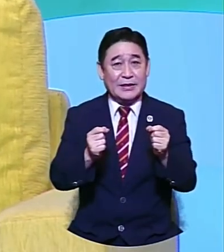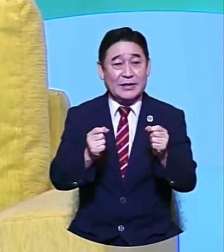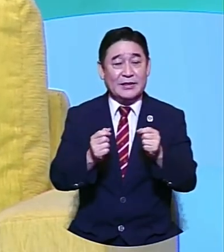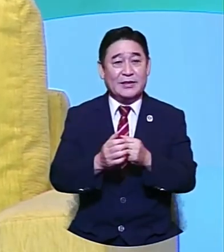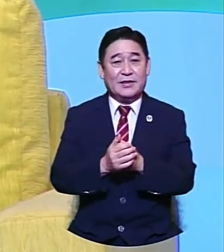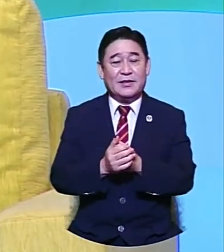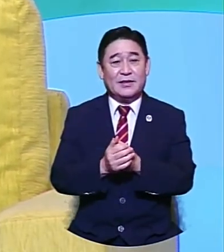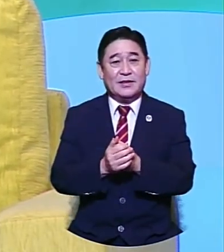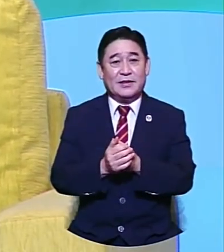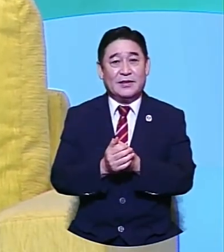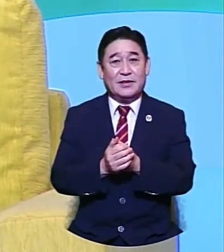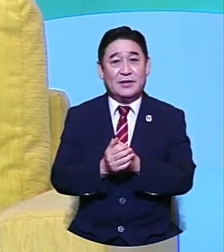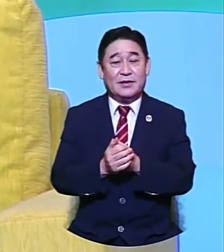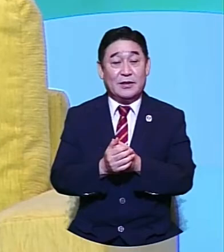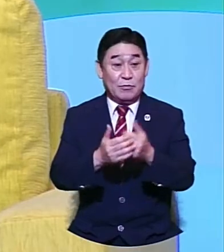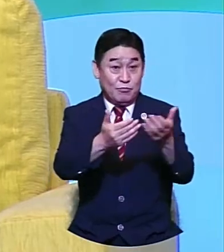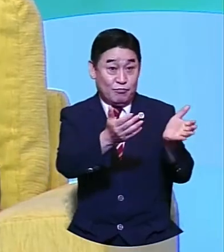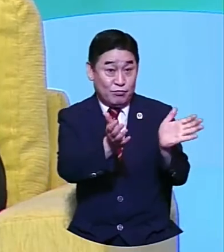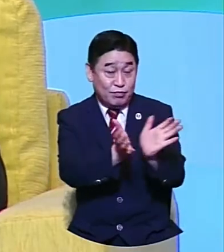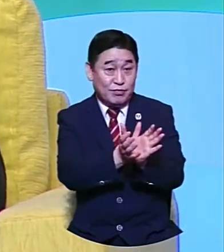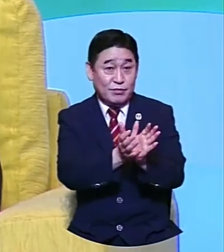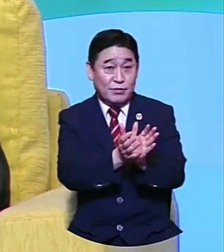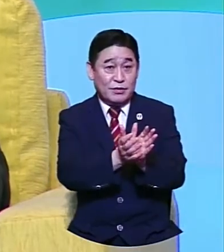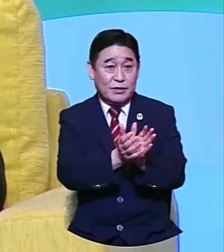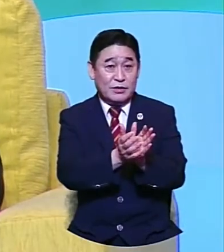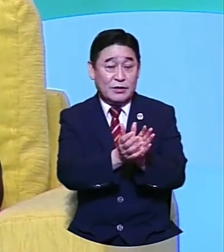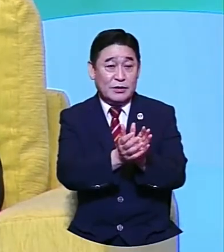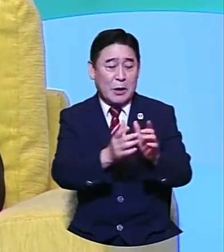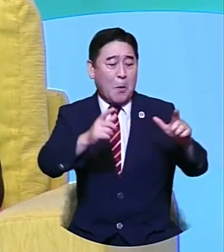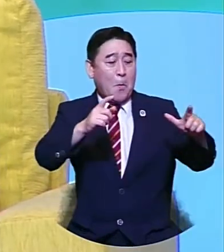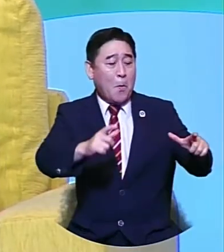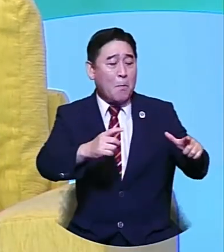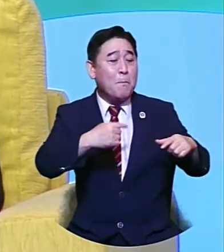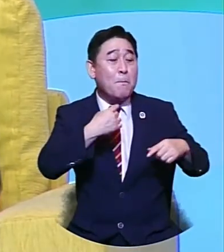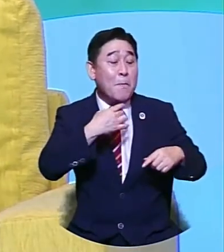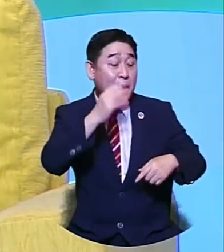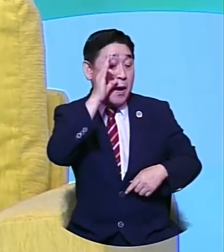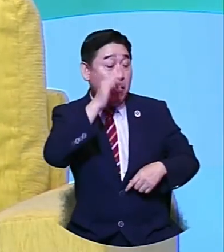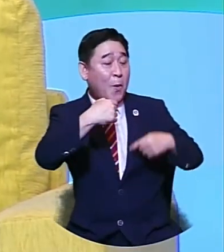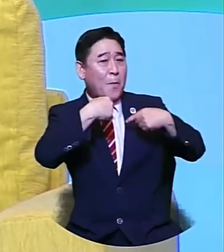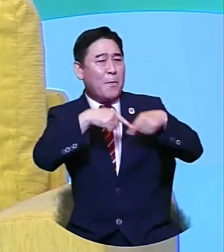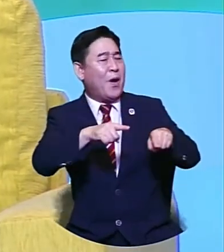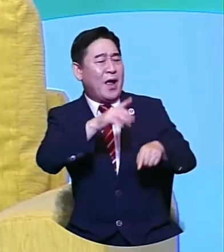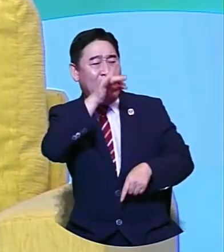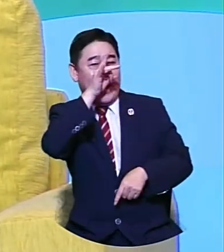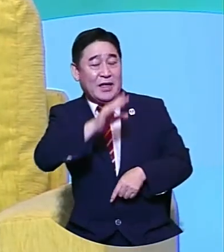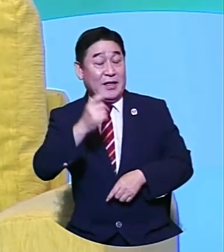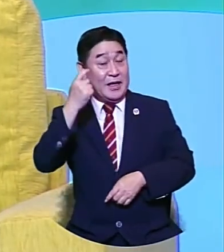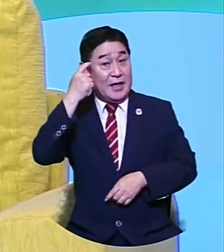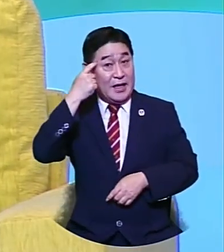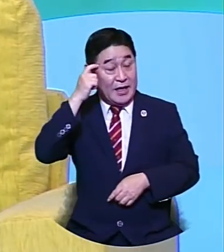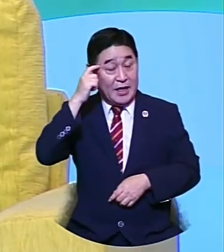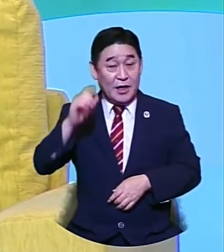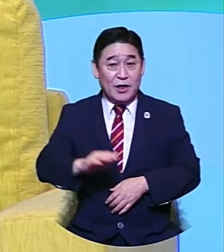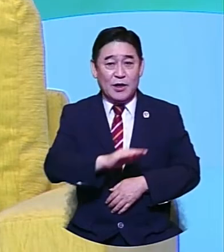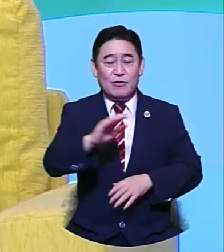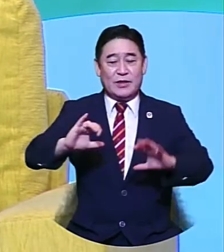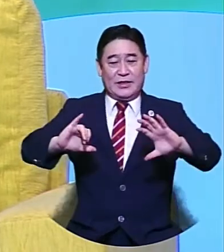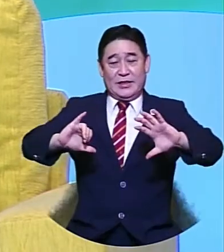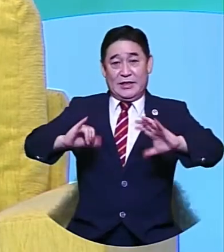limited area, it could be. But as a whole, in a planet basis, we need a